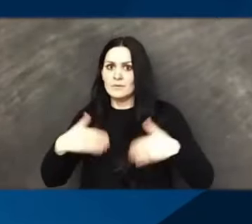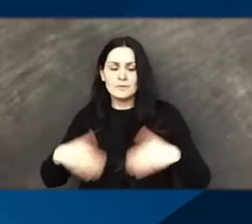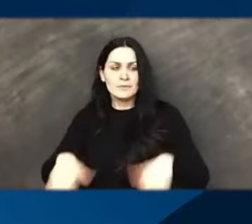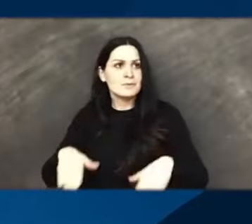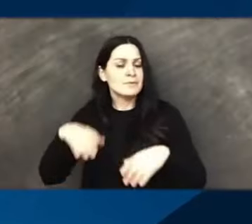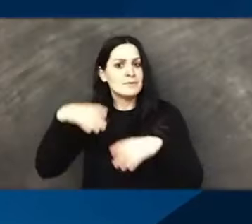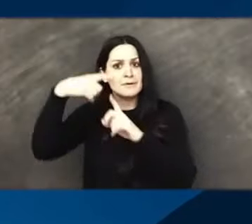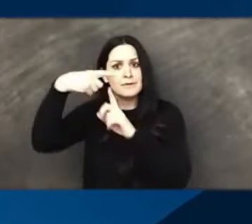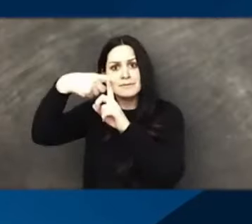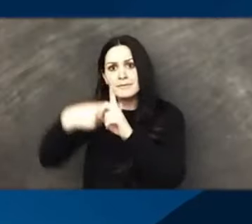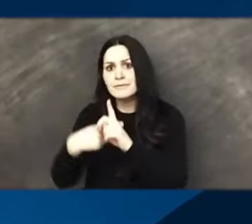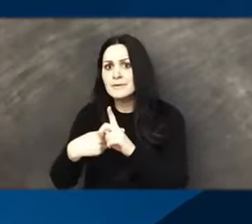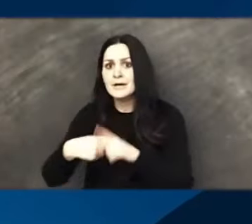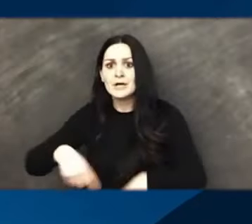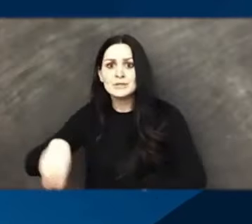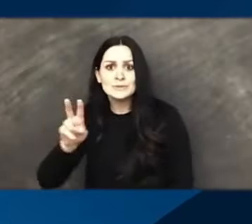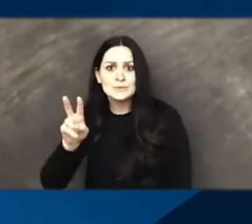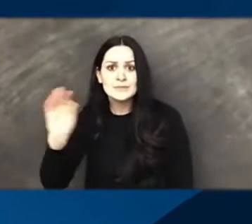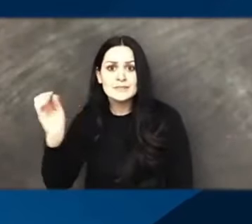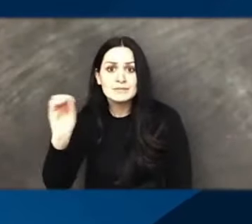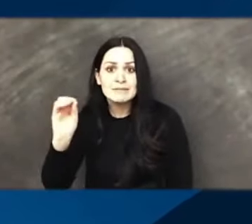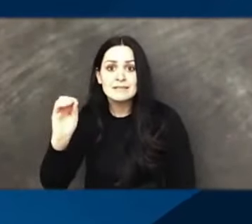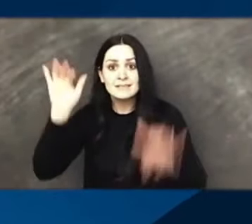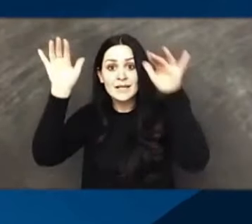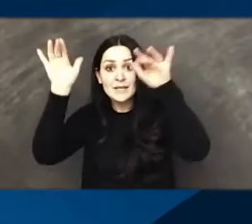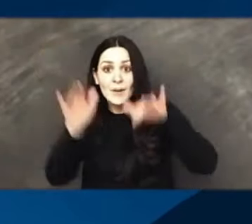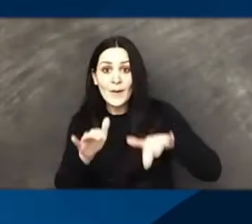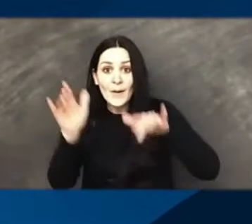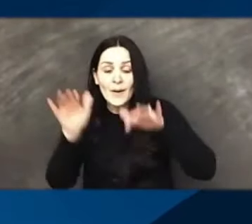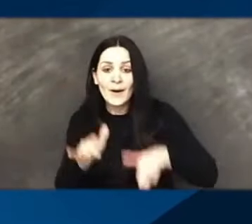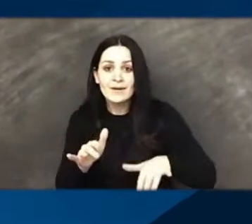to 2 degrees and it snows on you. It makes it very difficult to do. It's a